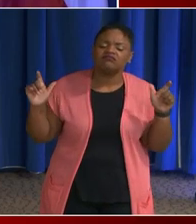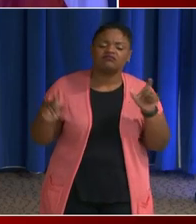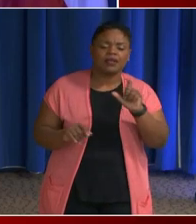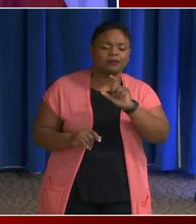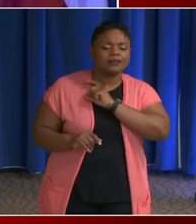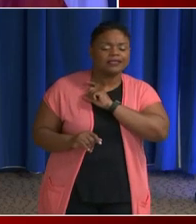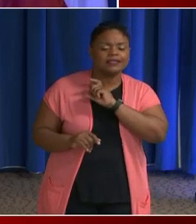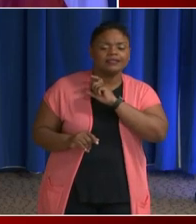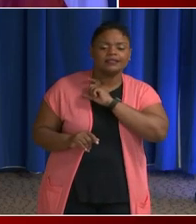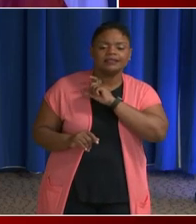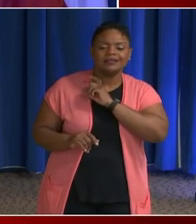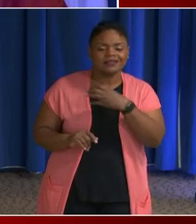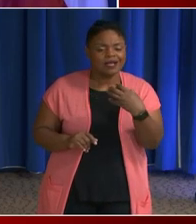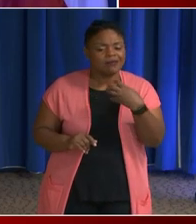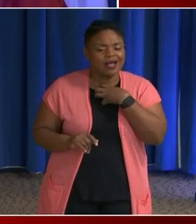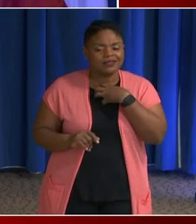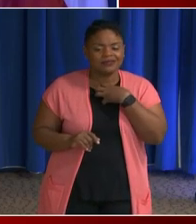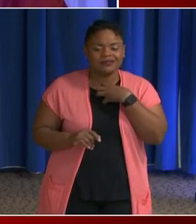20 years.